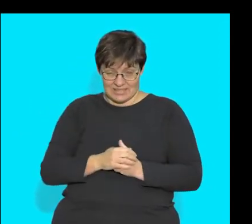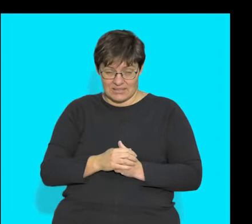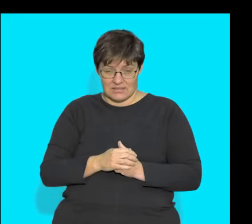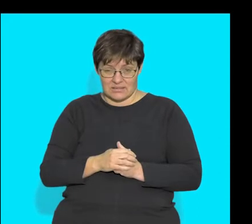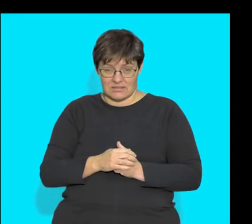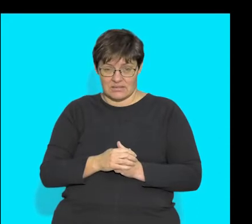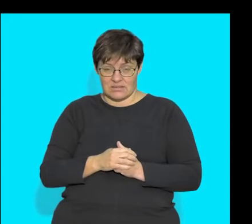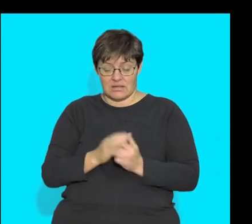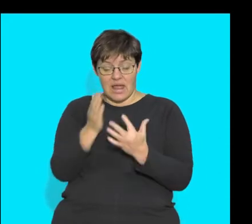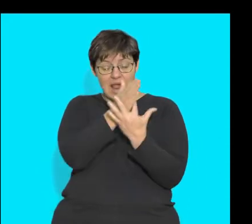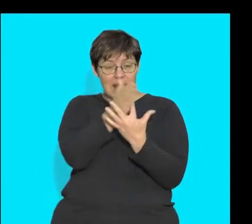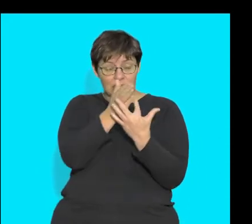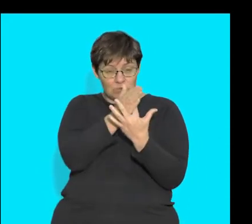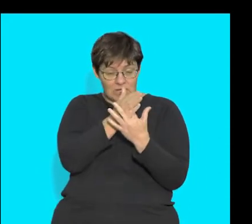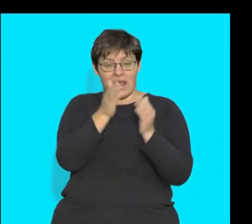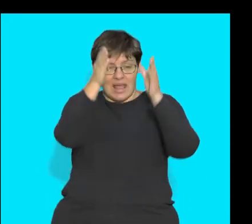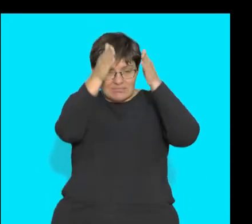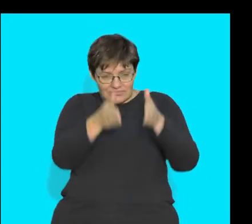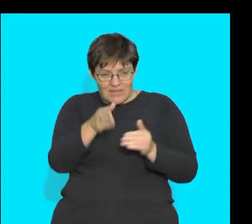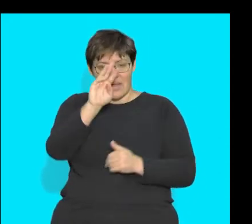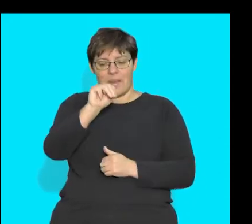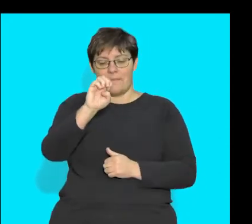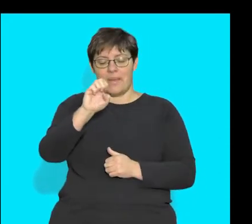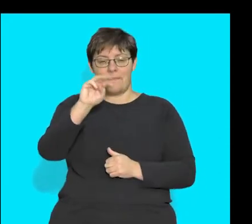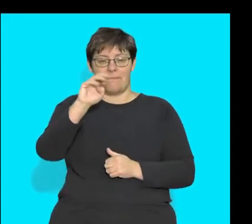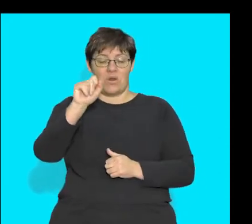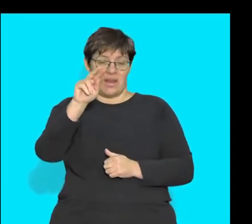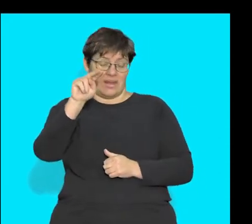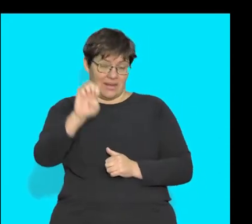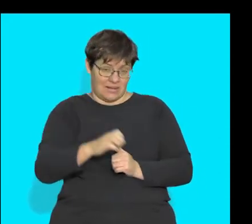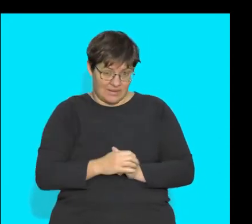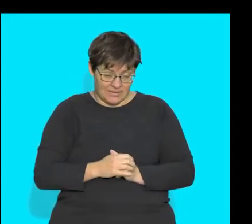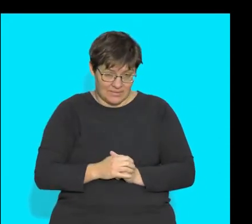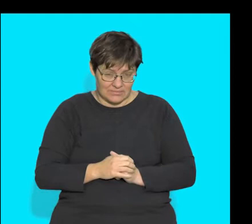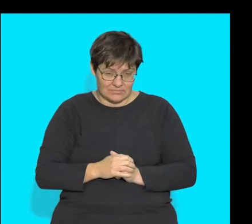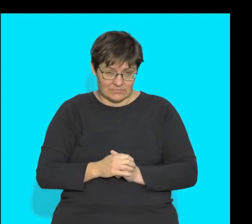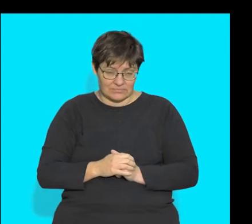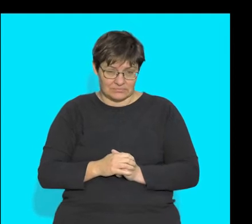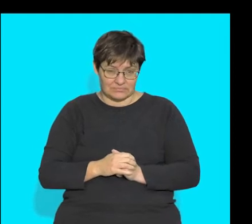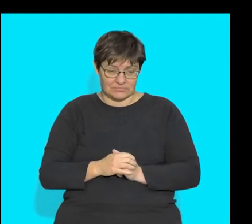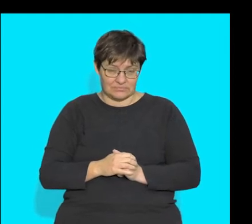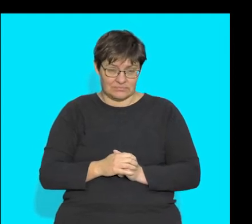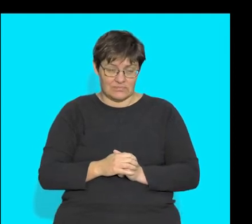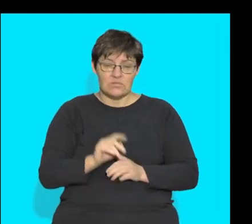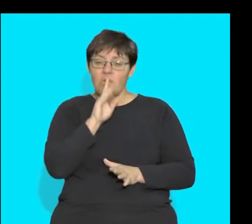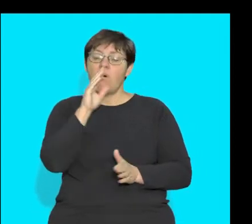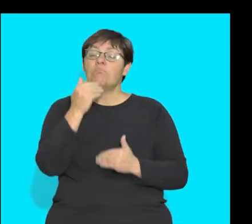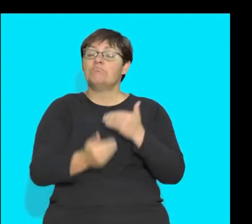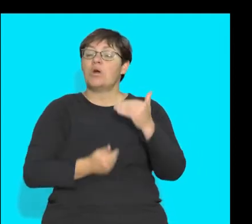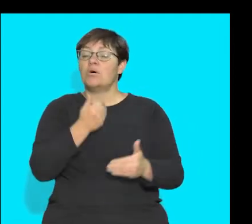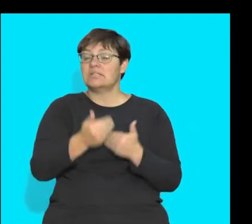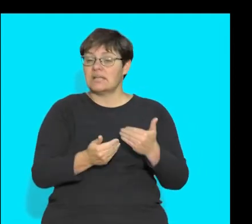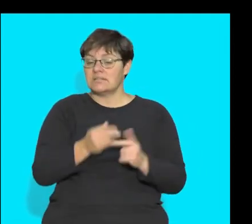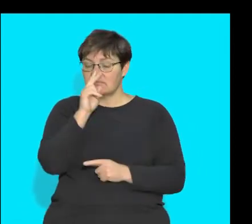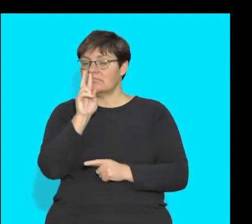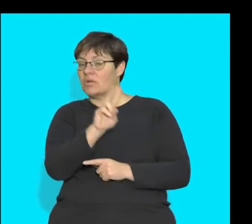in between the 2 of them, I had a semi-permeable membrane. So obviously the process that I was going